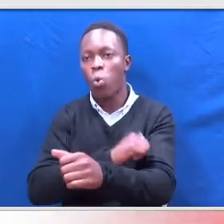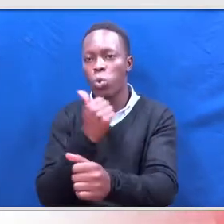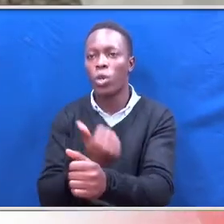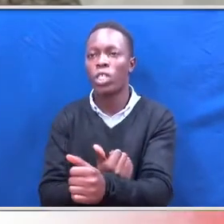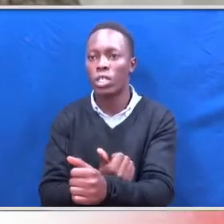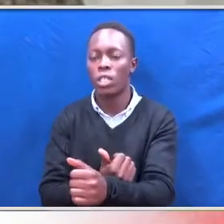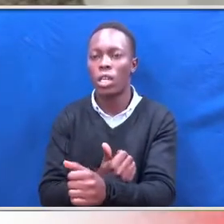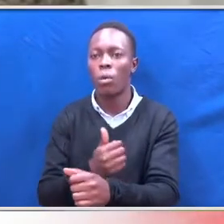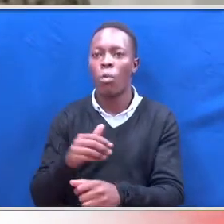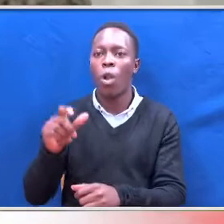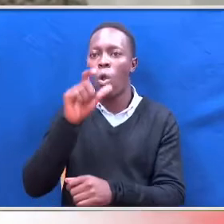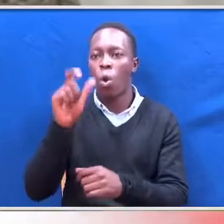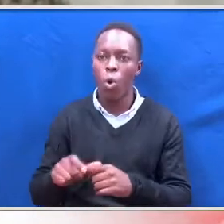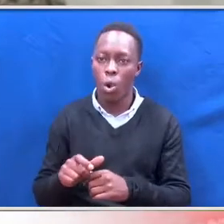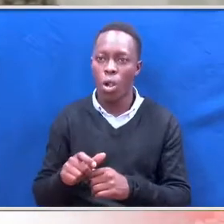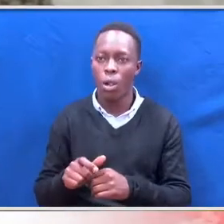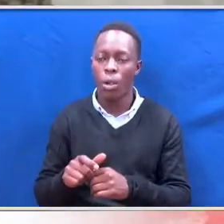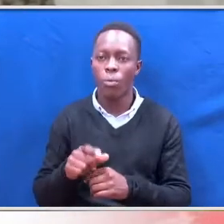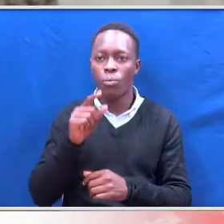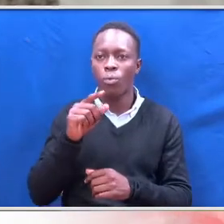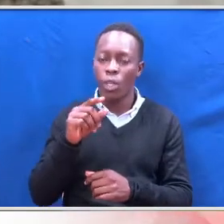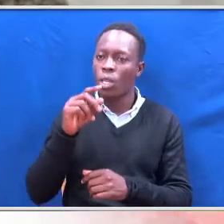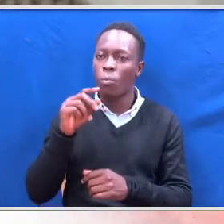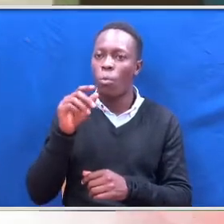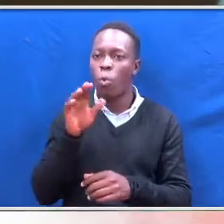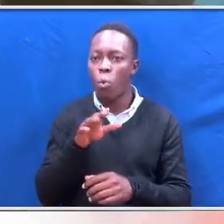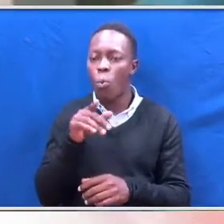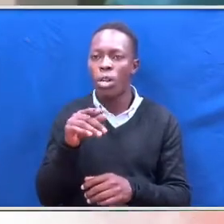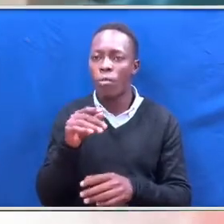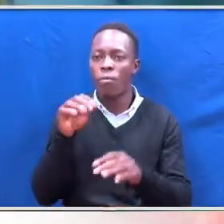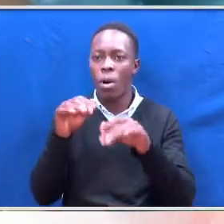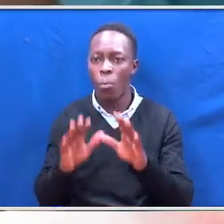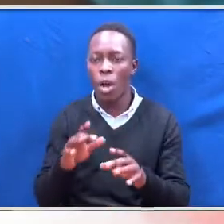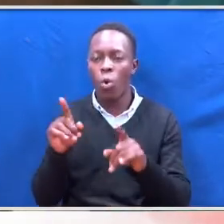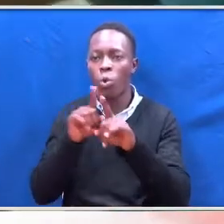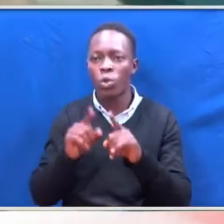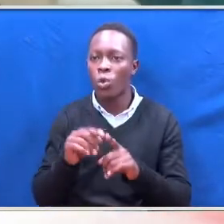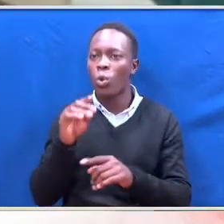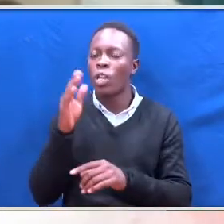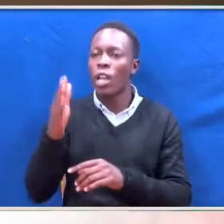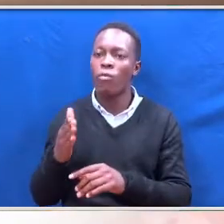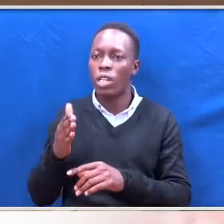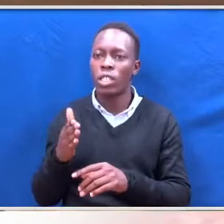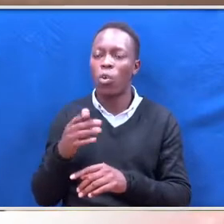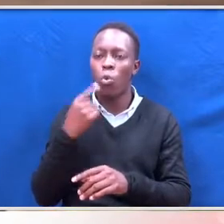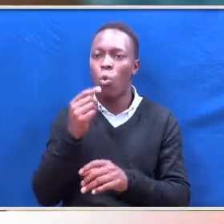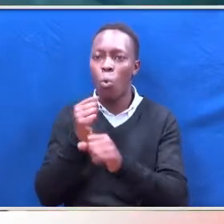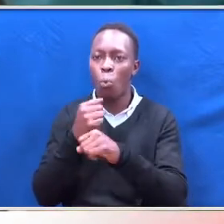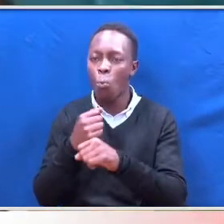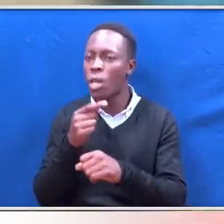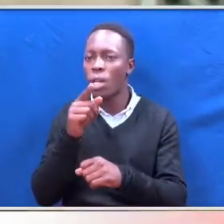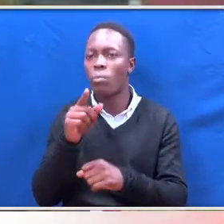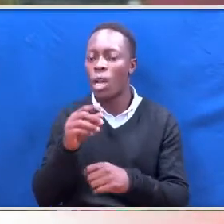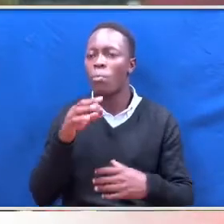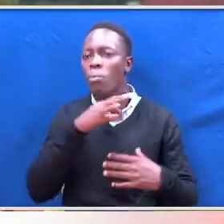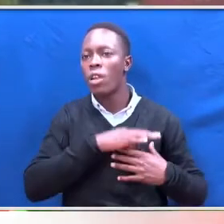welcome to come here. Judy Wangeshi Njenga is a 2018 Woman Farmer of the Year from Ndabibi, Naivasha, who makes good her